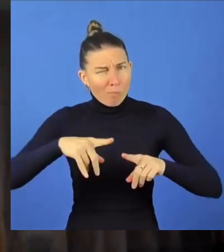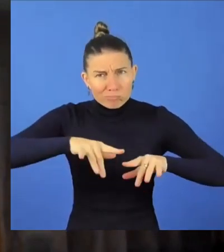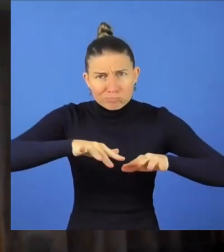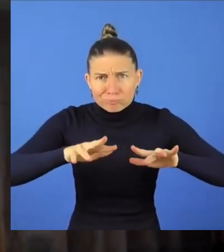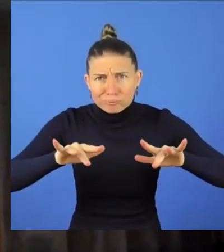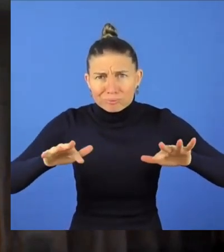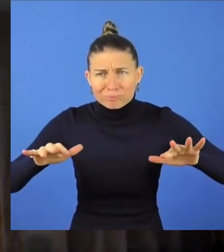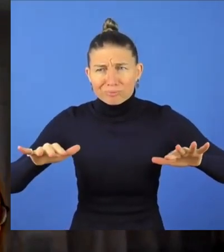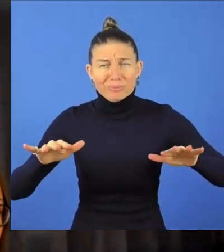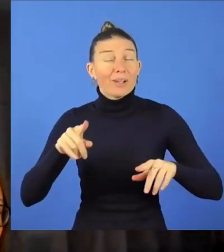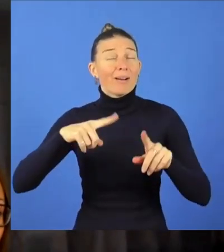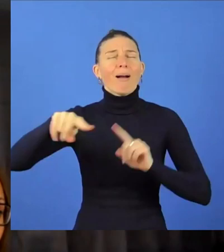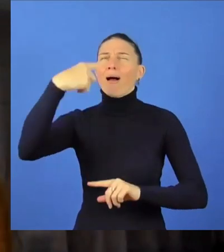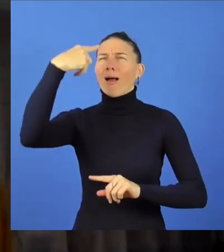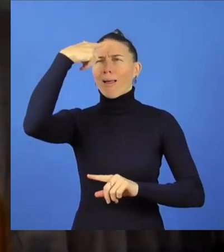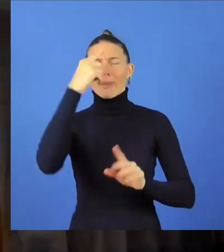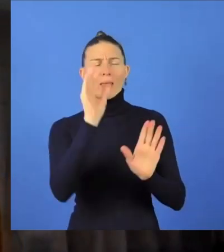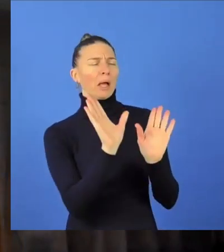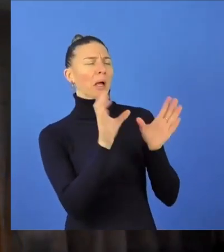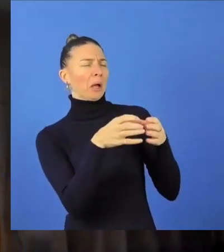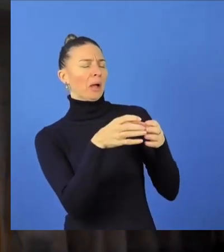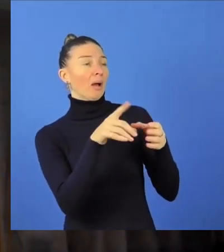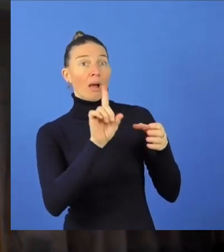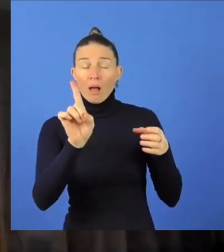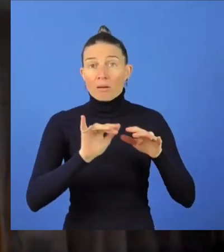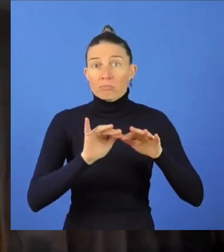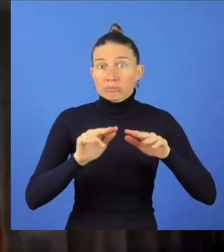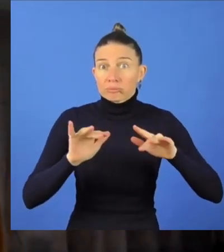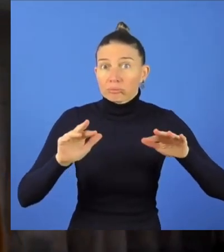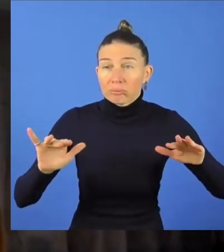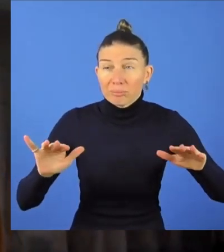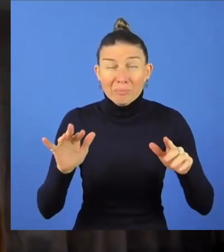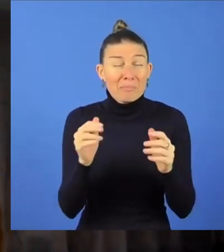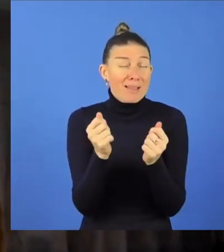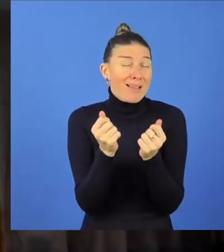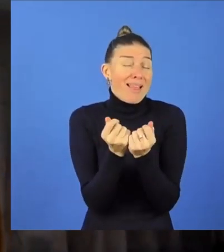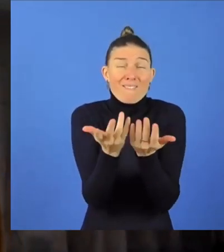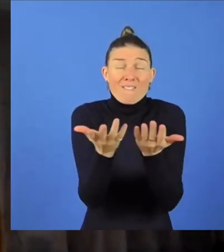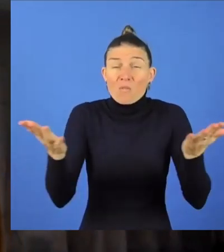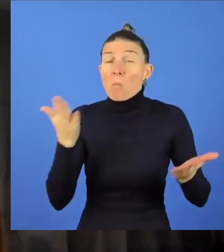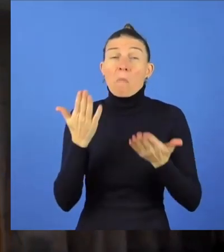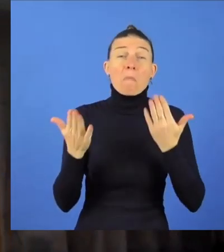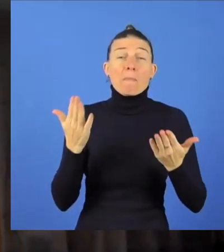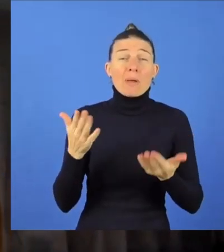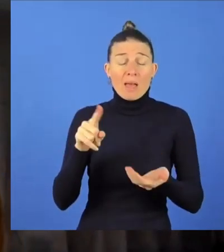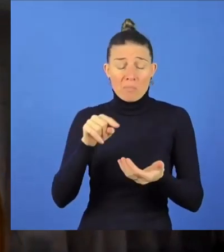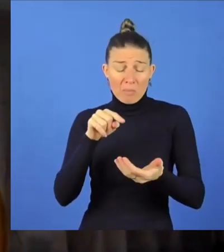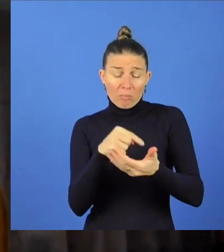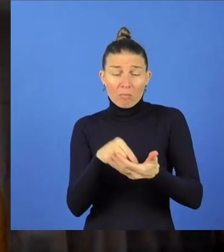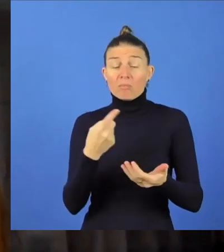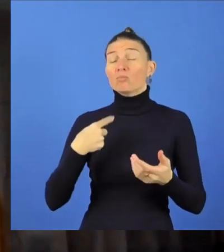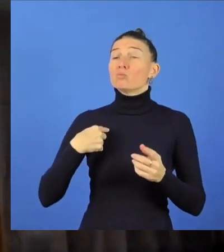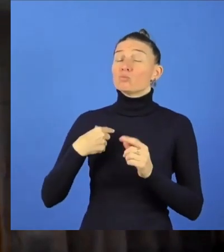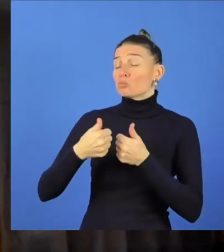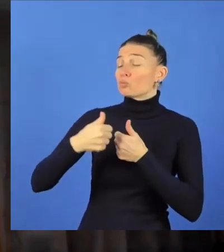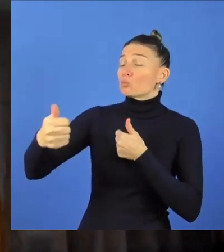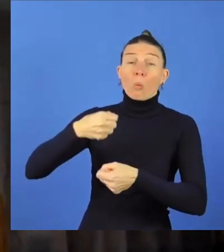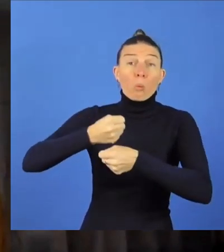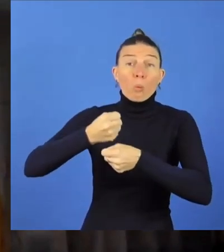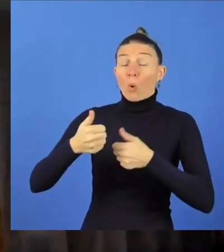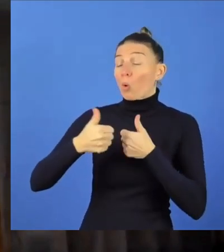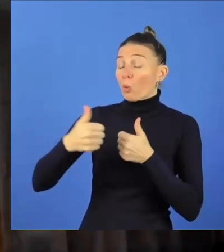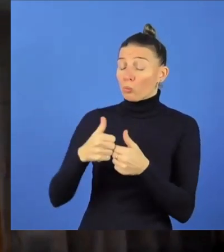some point, maybe on a smartphone when you're traveling to work or just on a computer, 10 minutes a day,